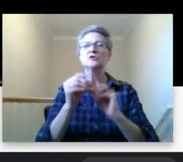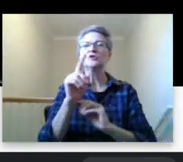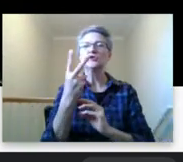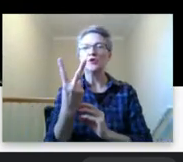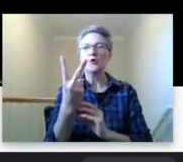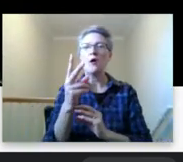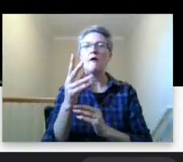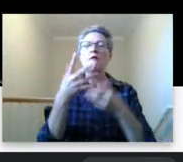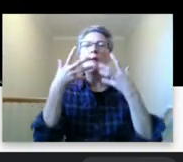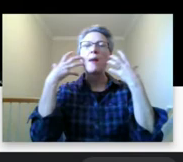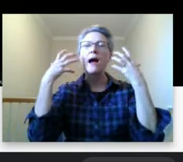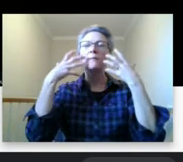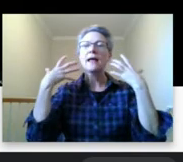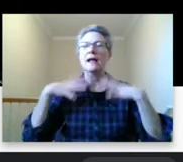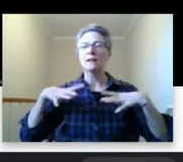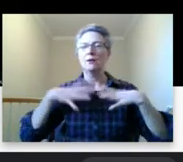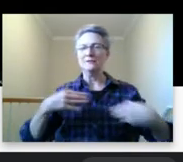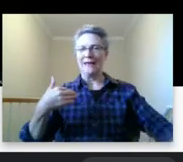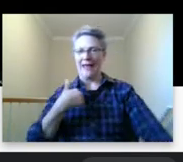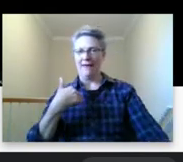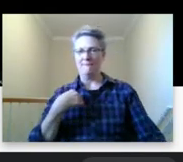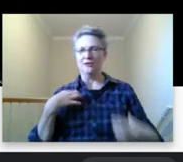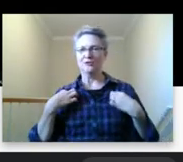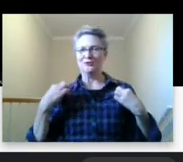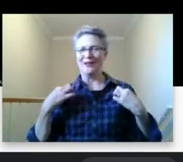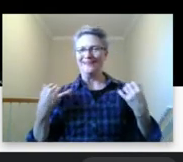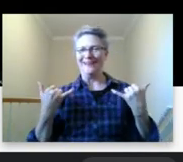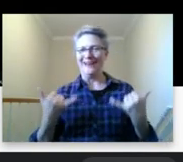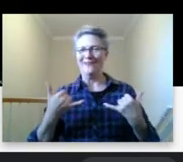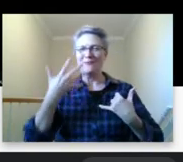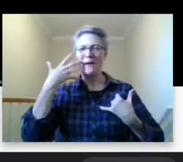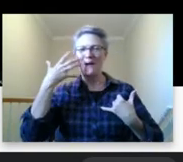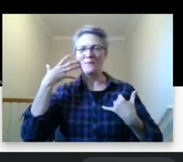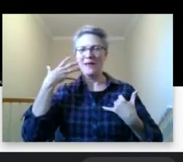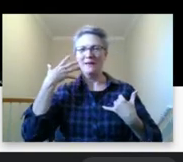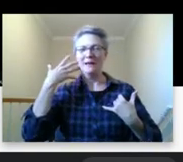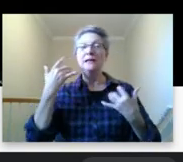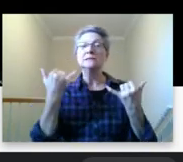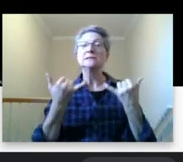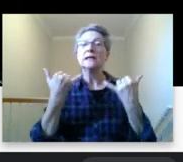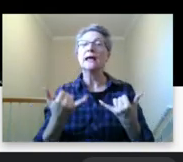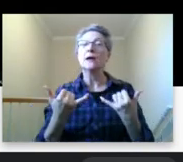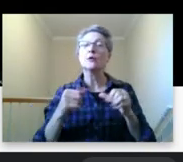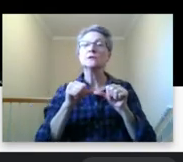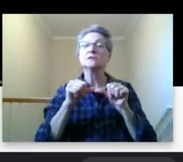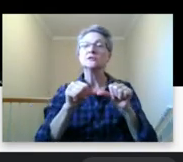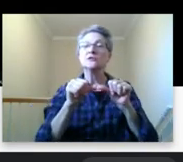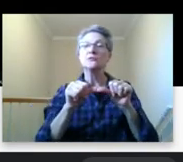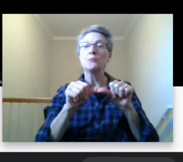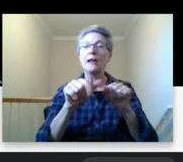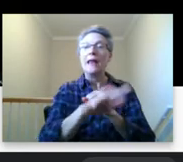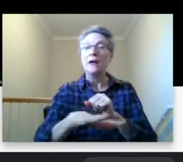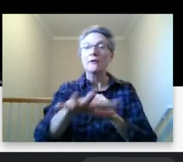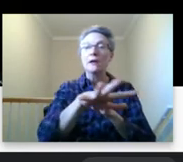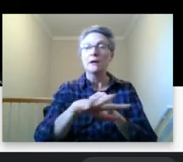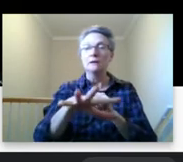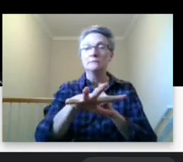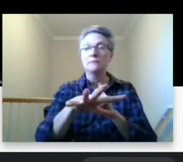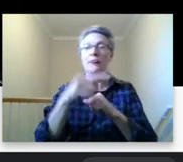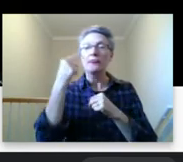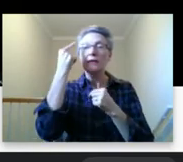your Bobcat gear as well. All right, so today we're taking area a little bit farther. And we're starting to